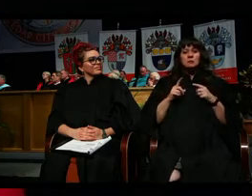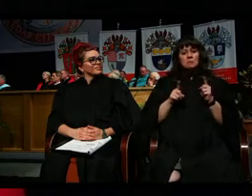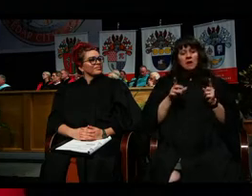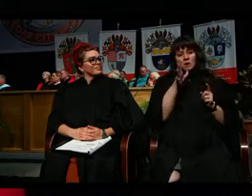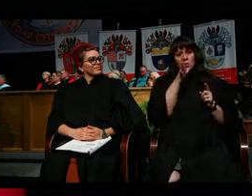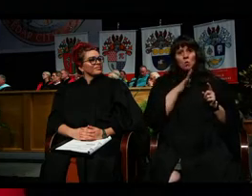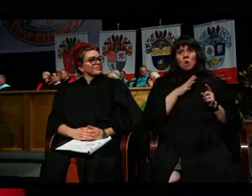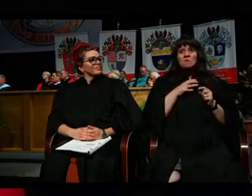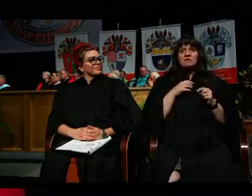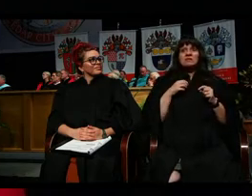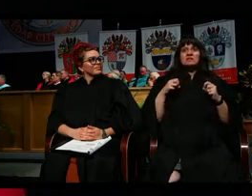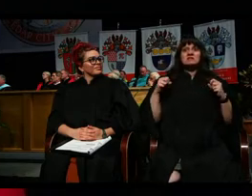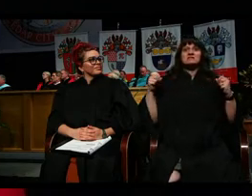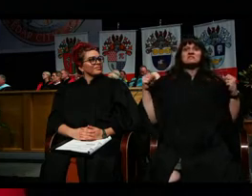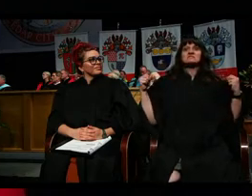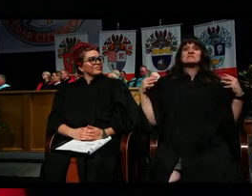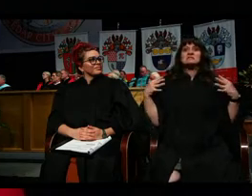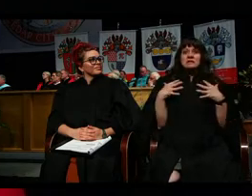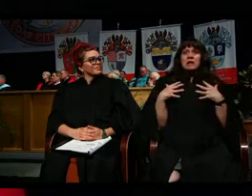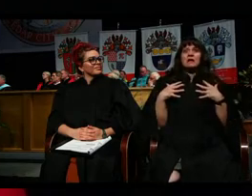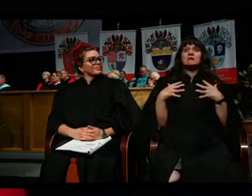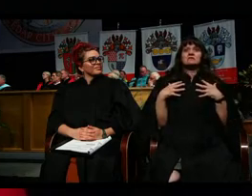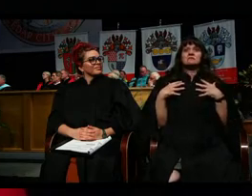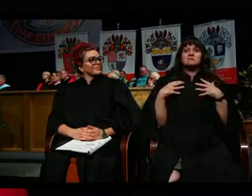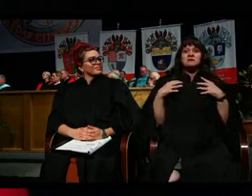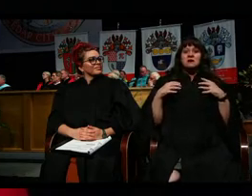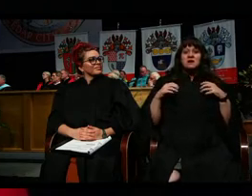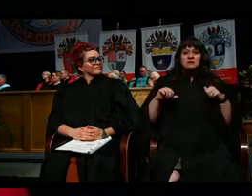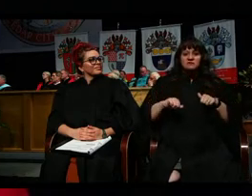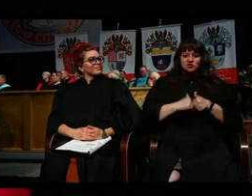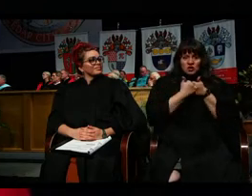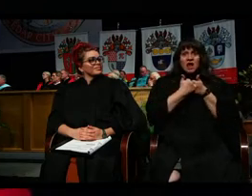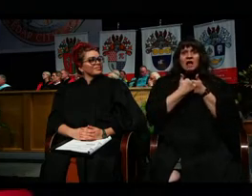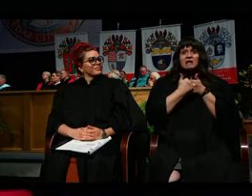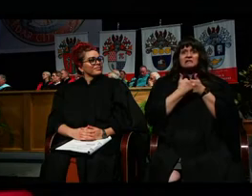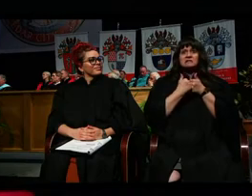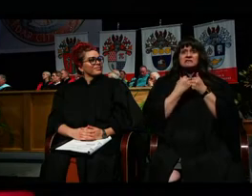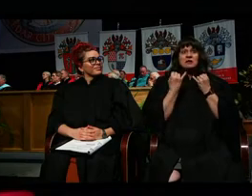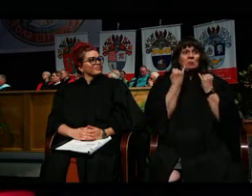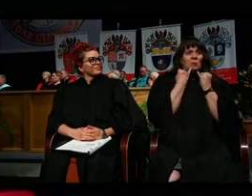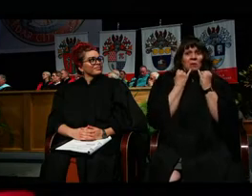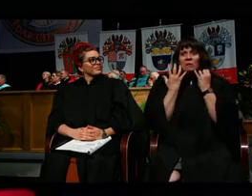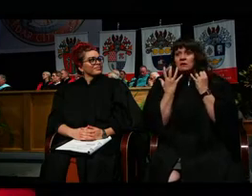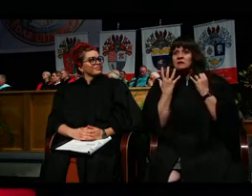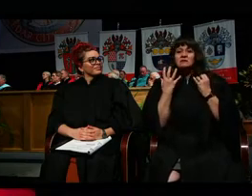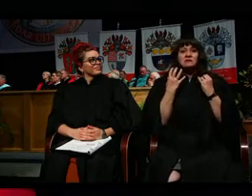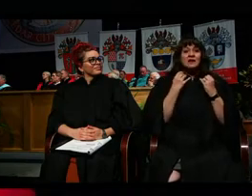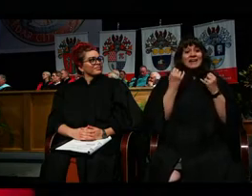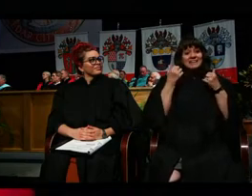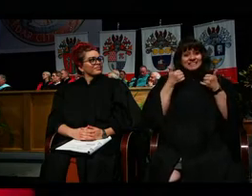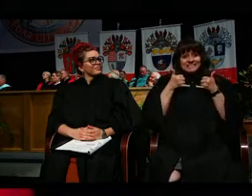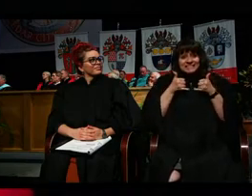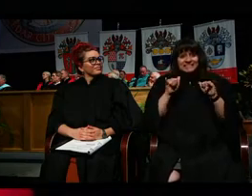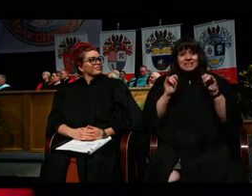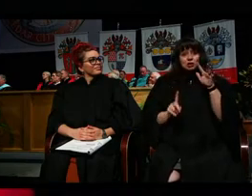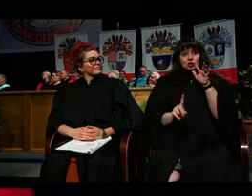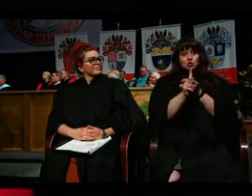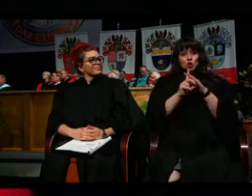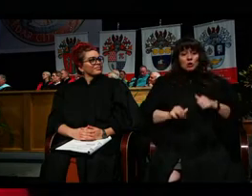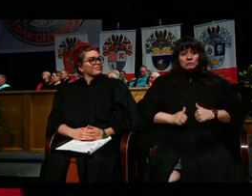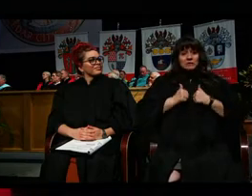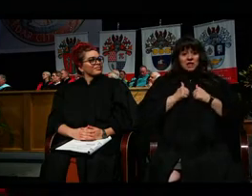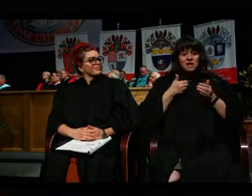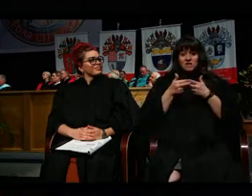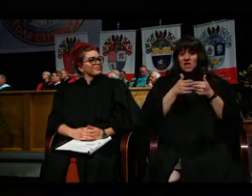absolutely terrified of the challenges and what-ifs and still showed up every single day to life anyway, and